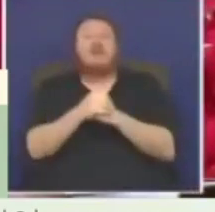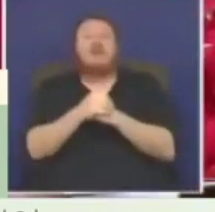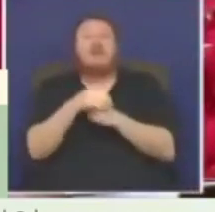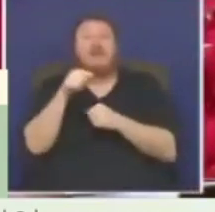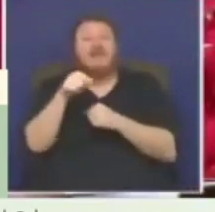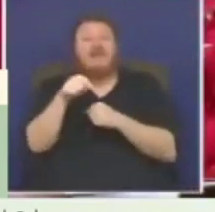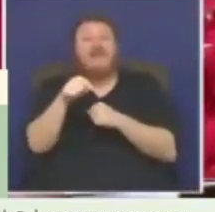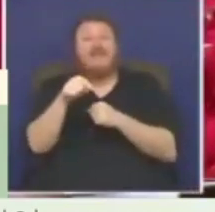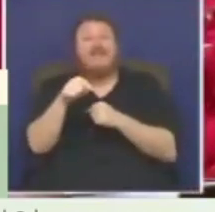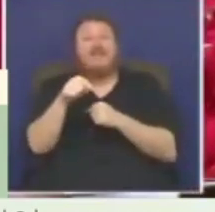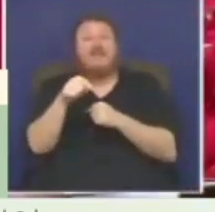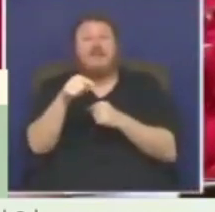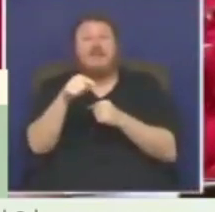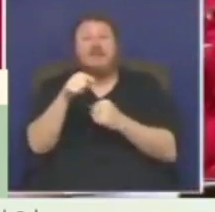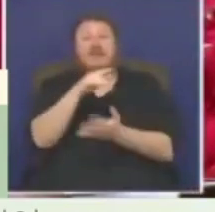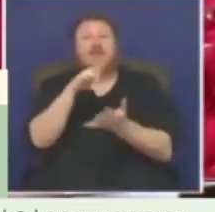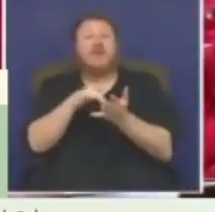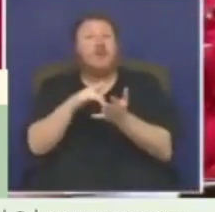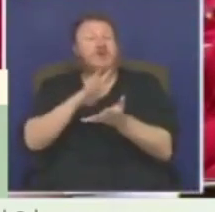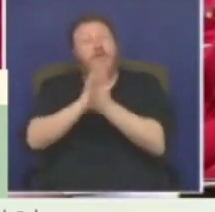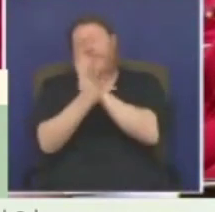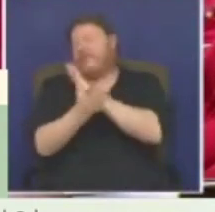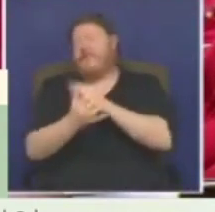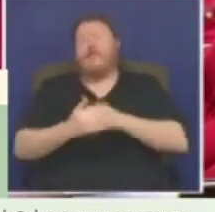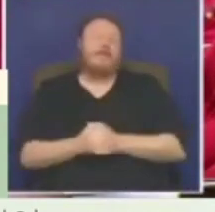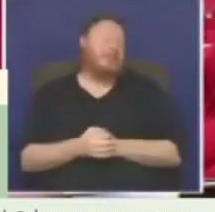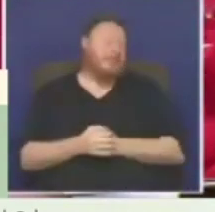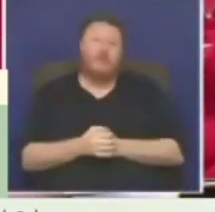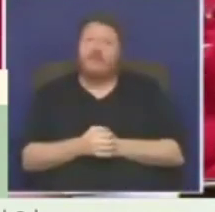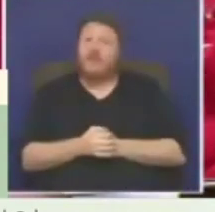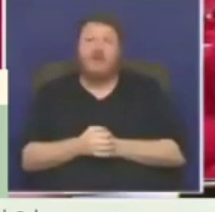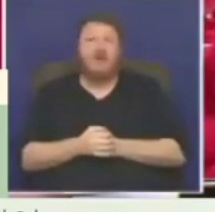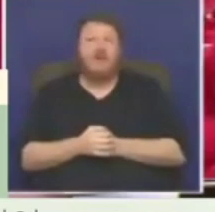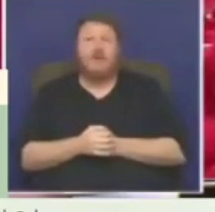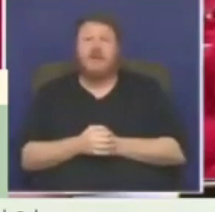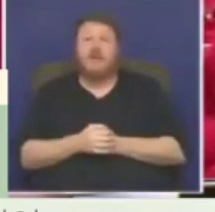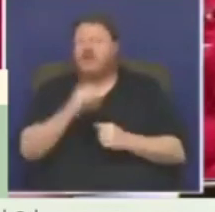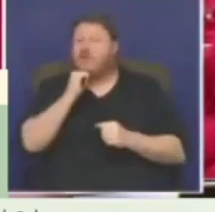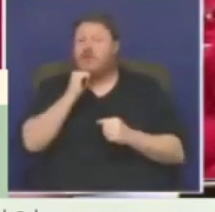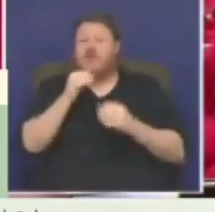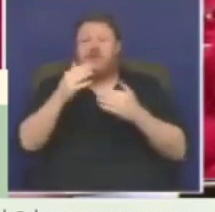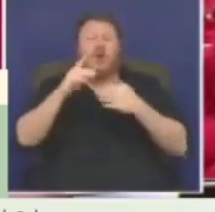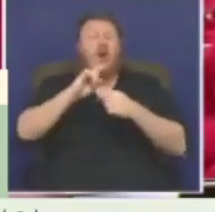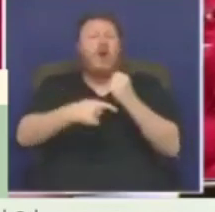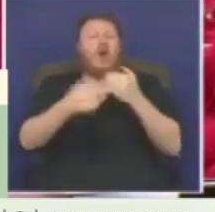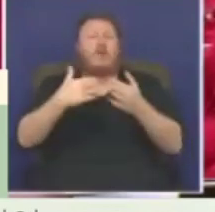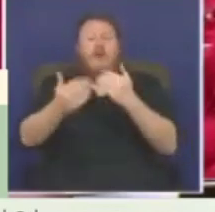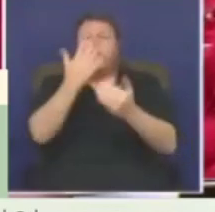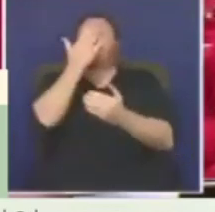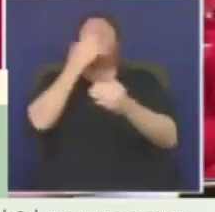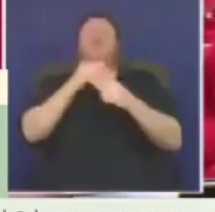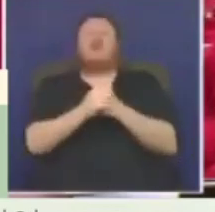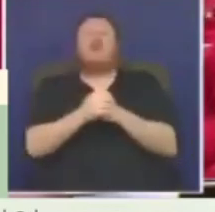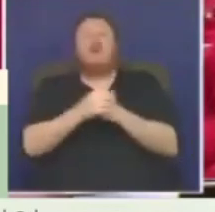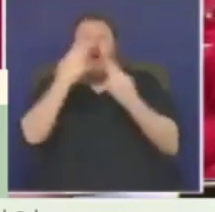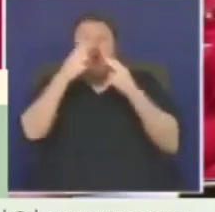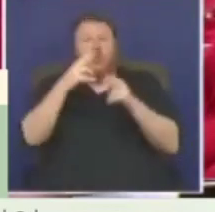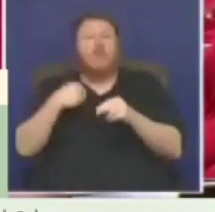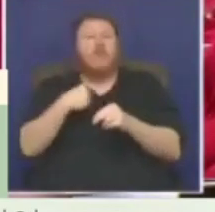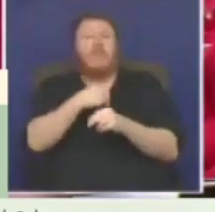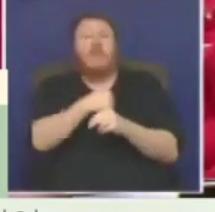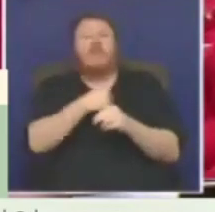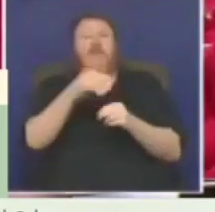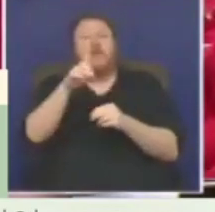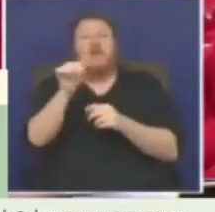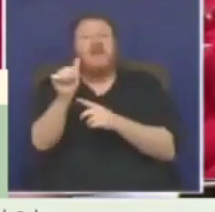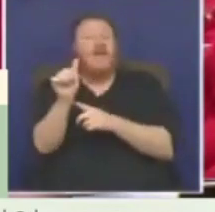a classic case of sabotage, more than ambush. The honorable members of the DA never